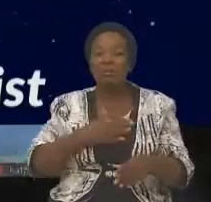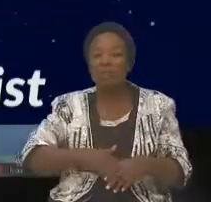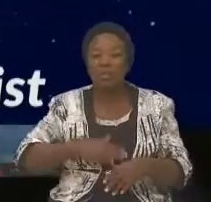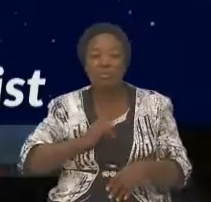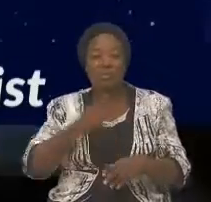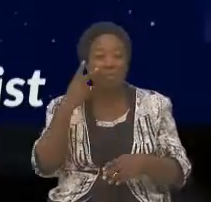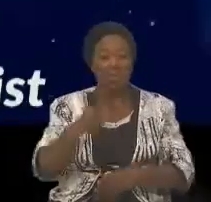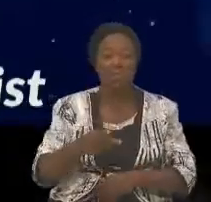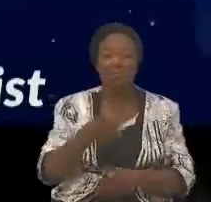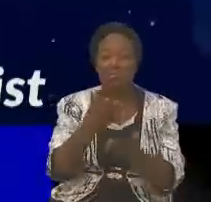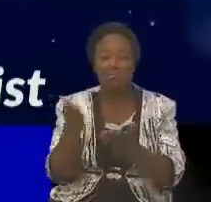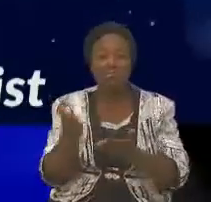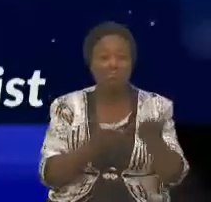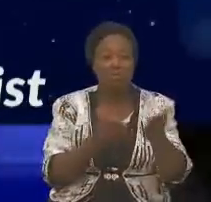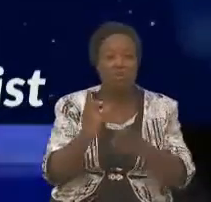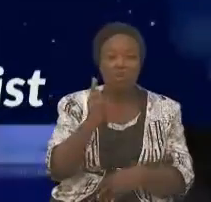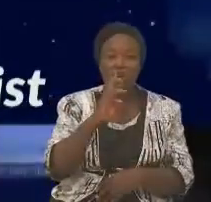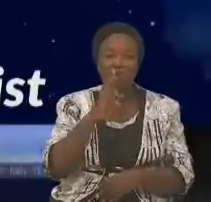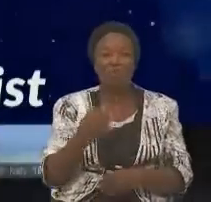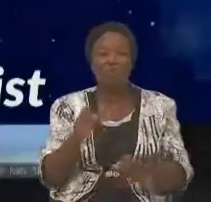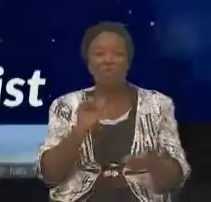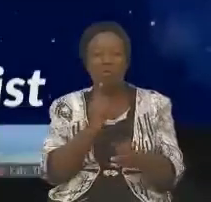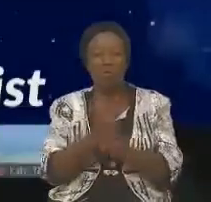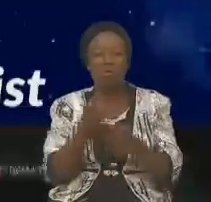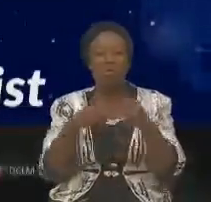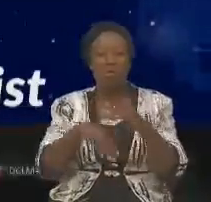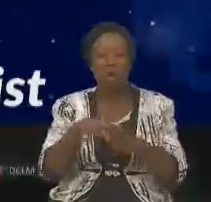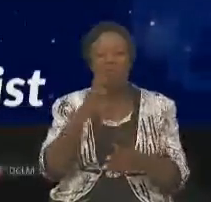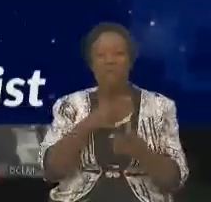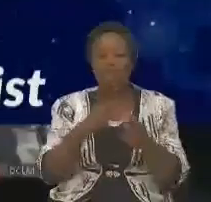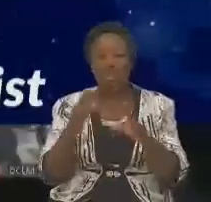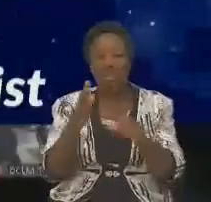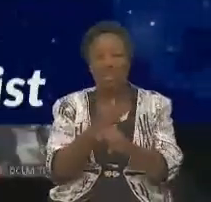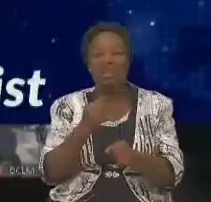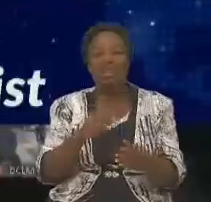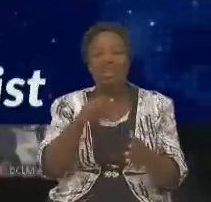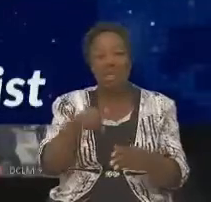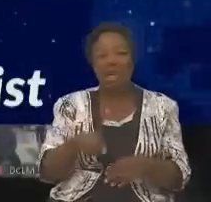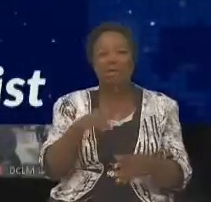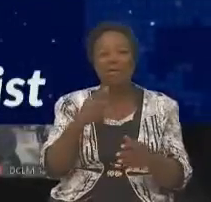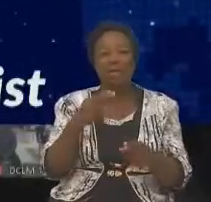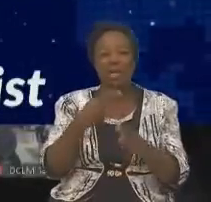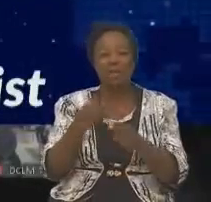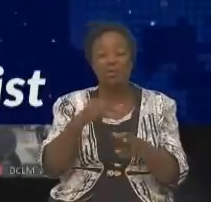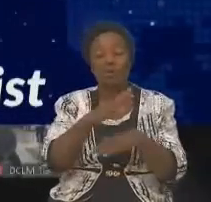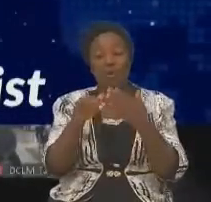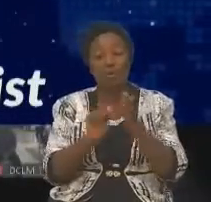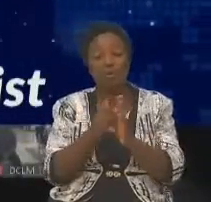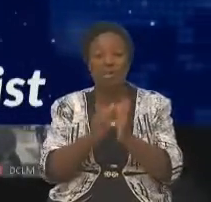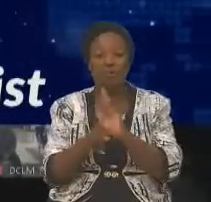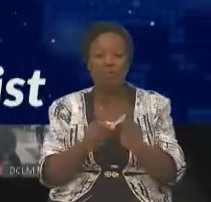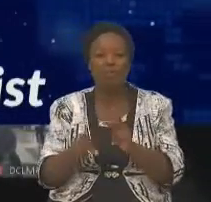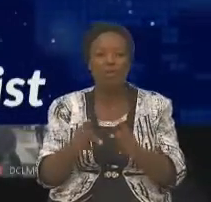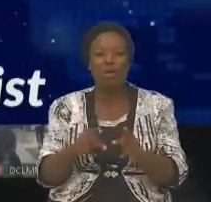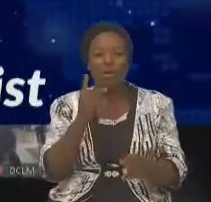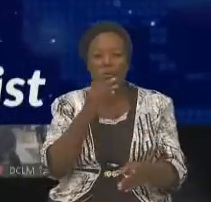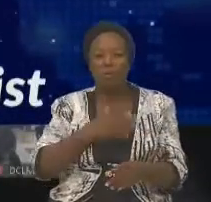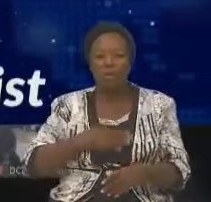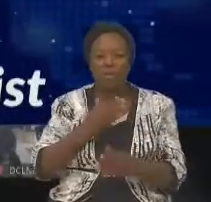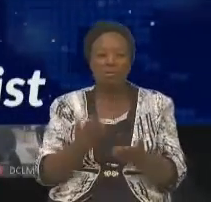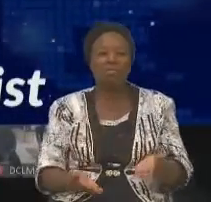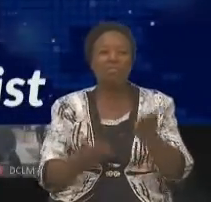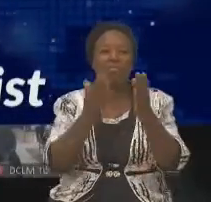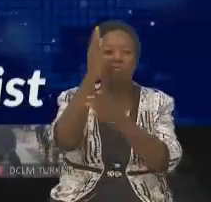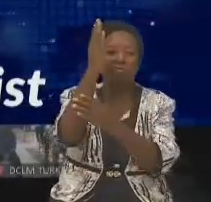you hiding somewhere? Come out, come out. And let's take these names. Keep up your hand. Keep up your hand.